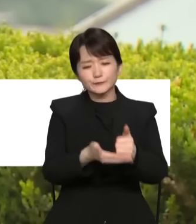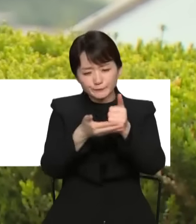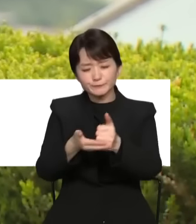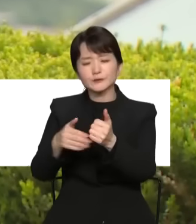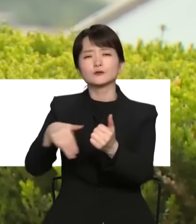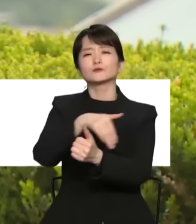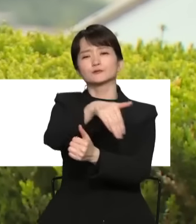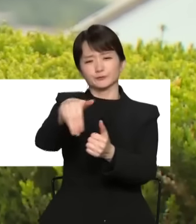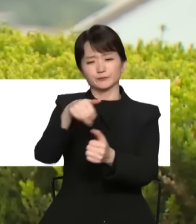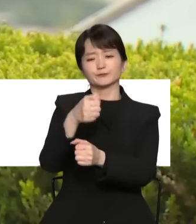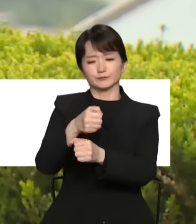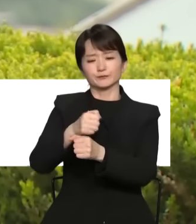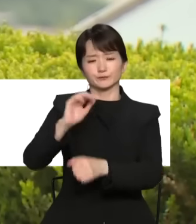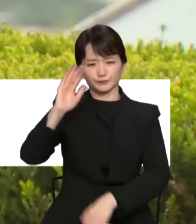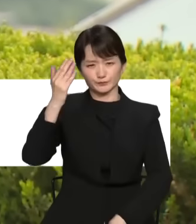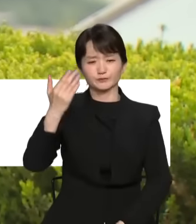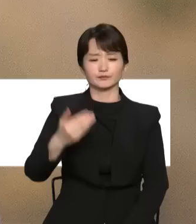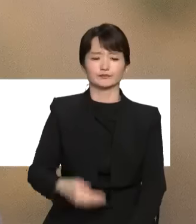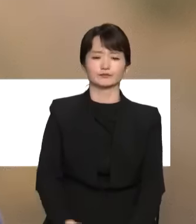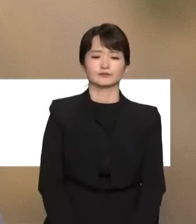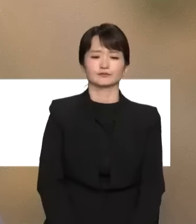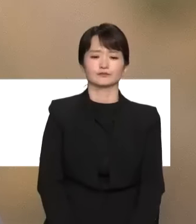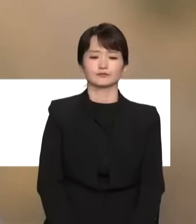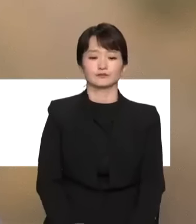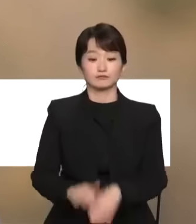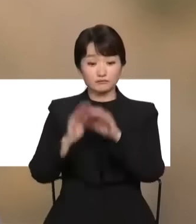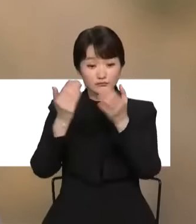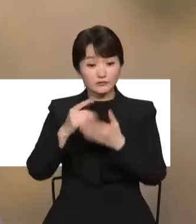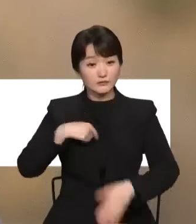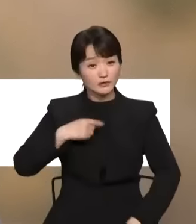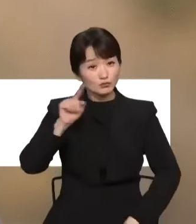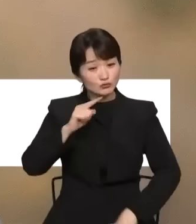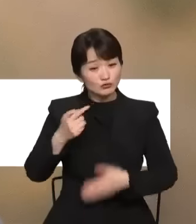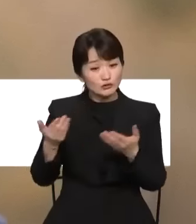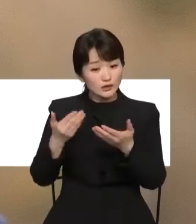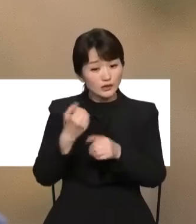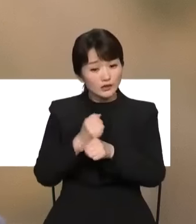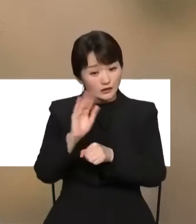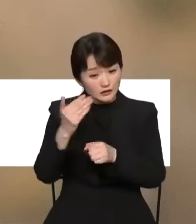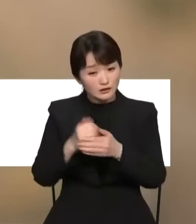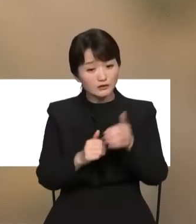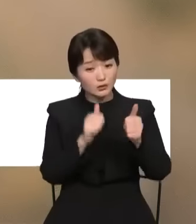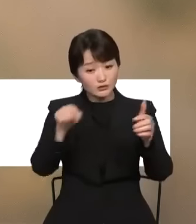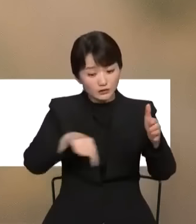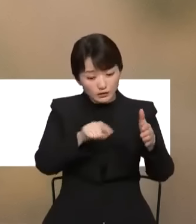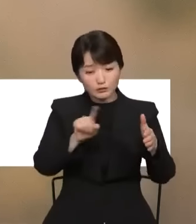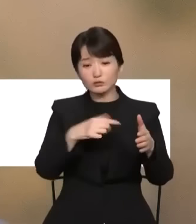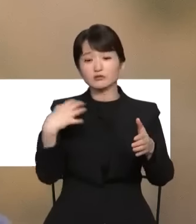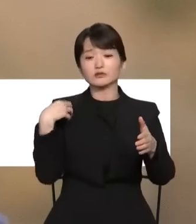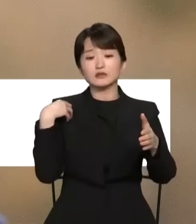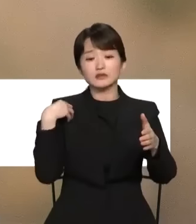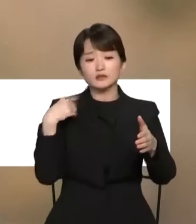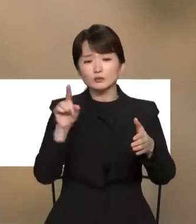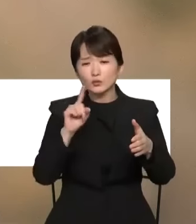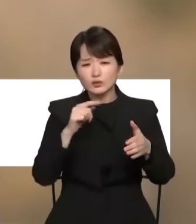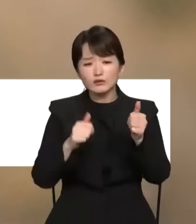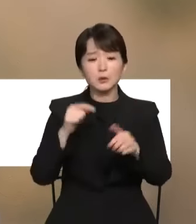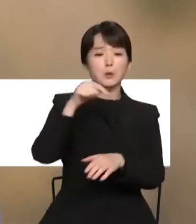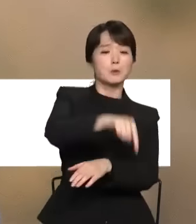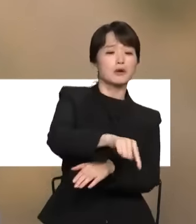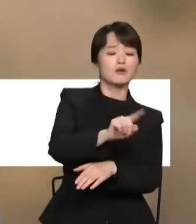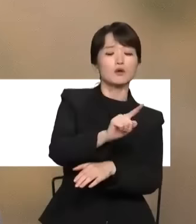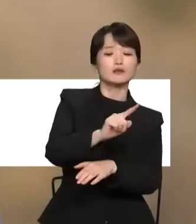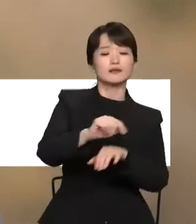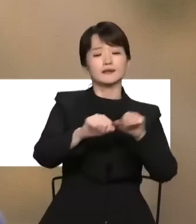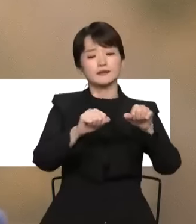Feels recognized and everyone respects each other, and that everyone knows what to do, what his job is inside the pitch,